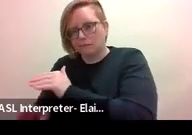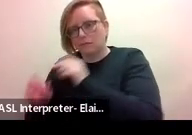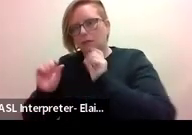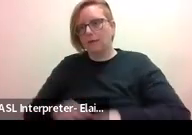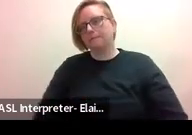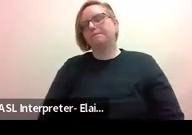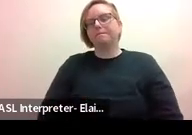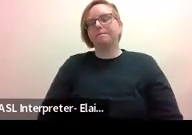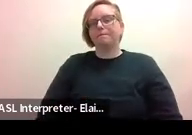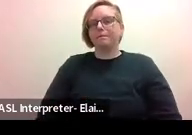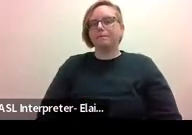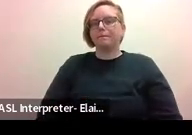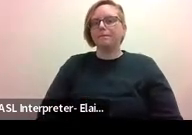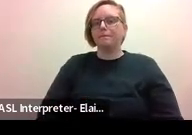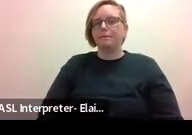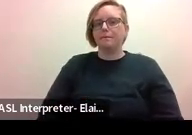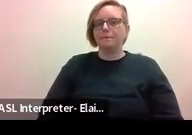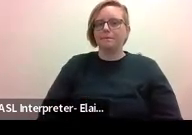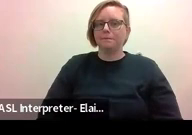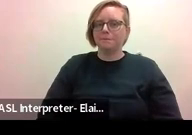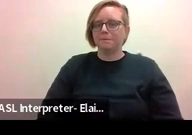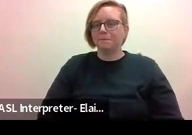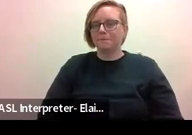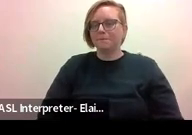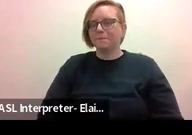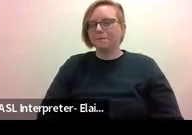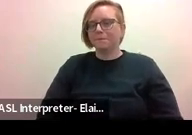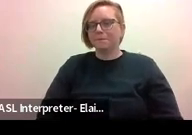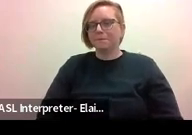completing assigned tasks.